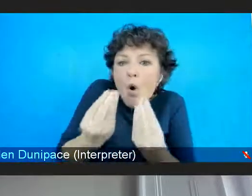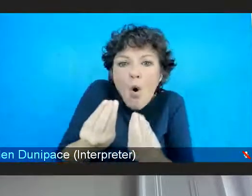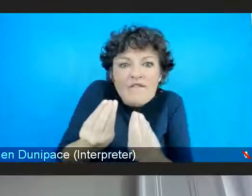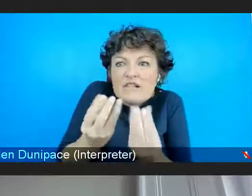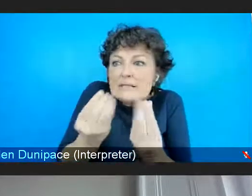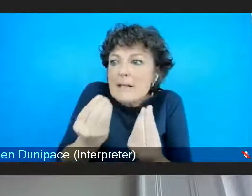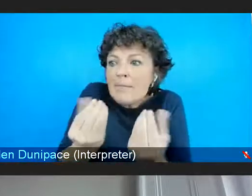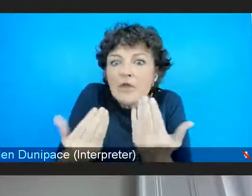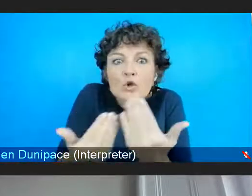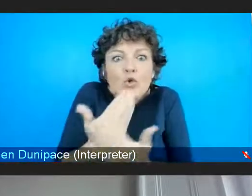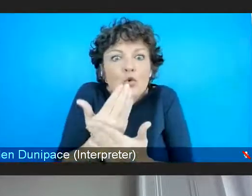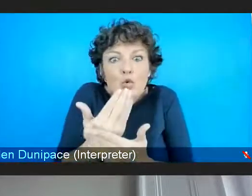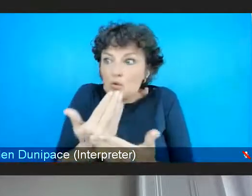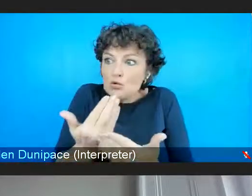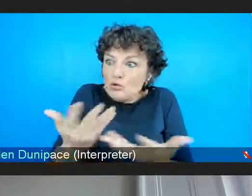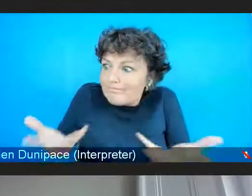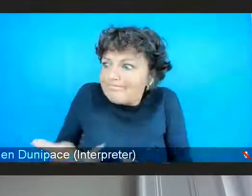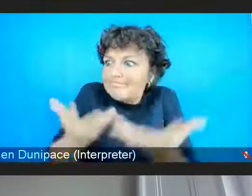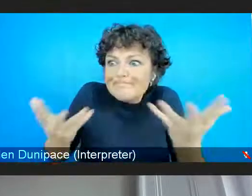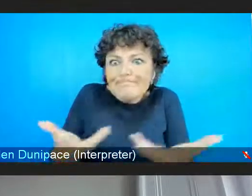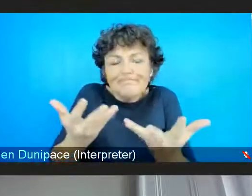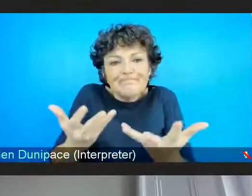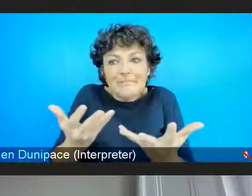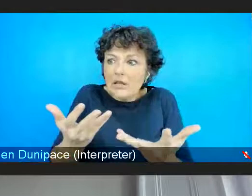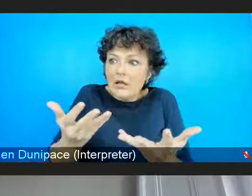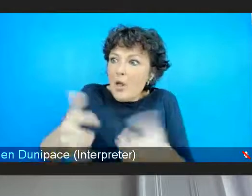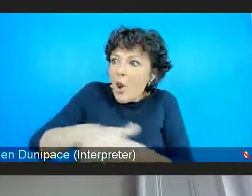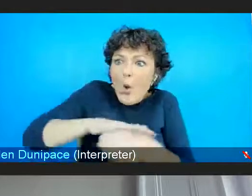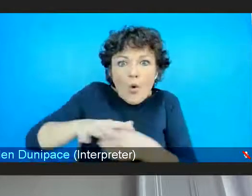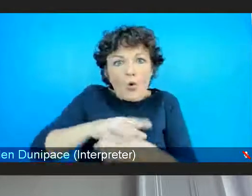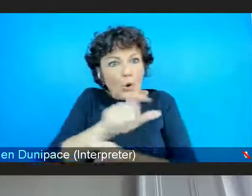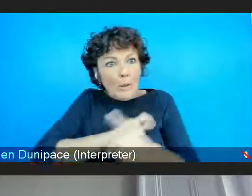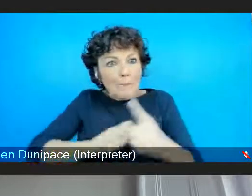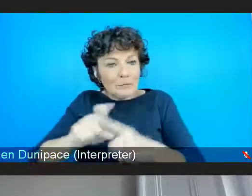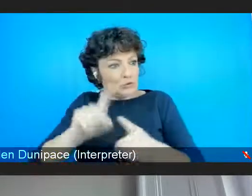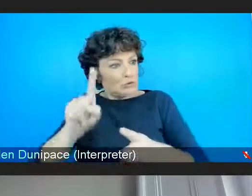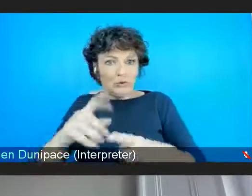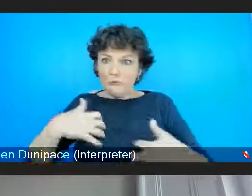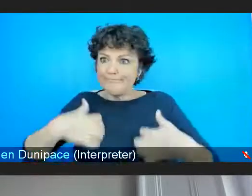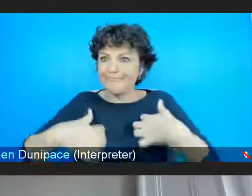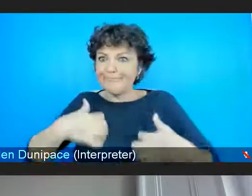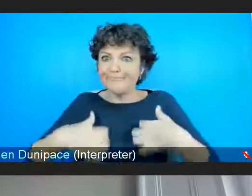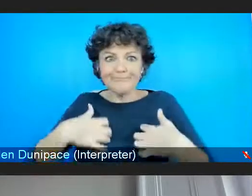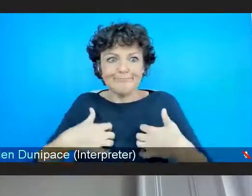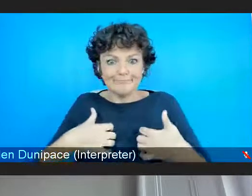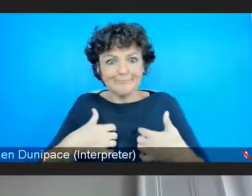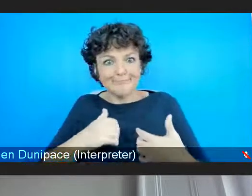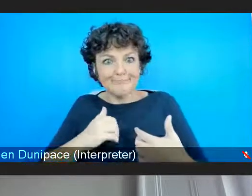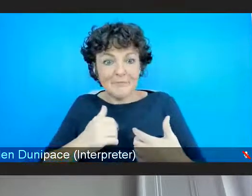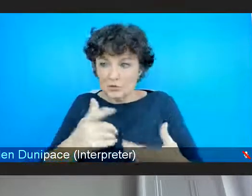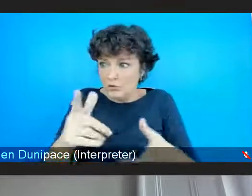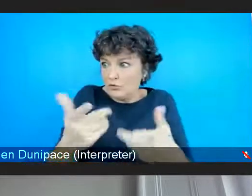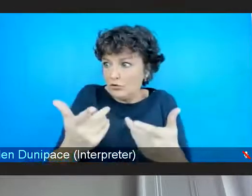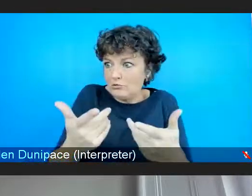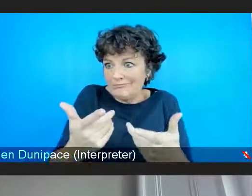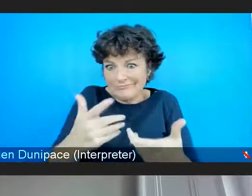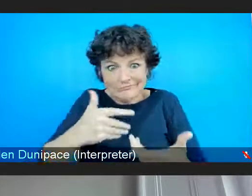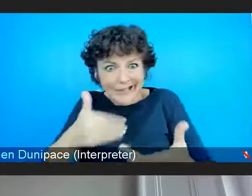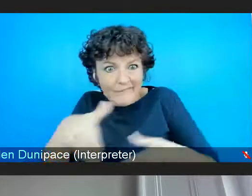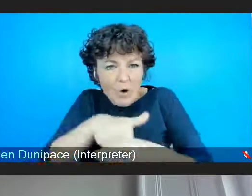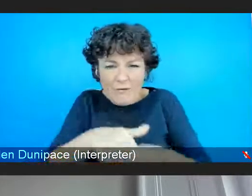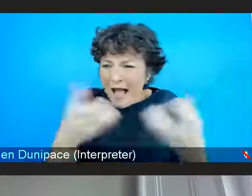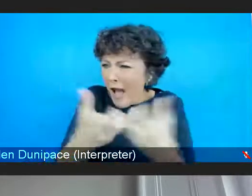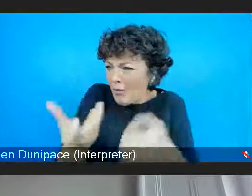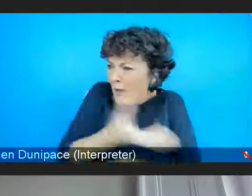assets and use local energy hubs as an example, but what can we do if we're trying to empower communities to take action? How can we incentivise